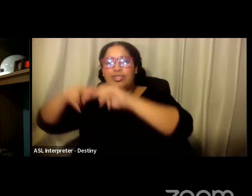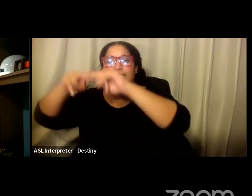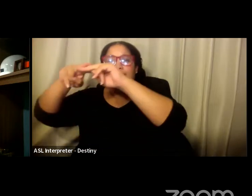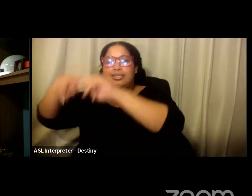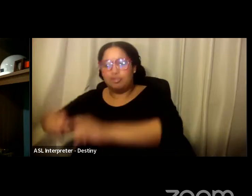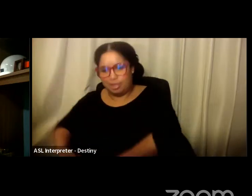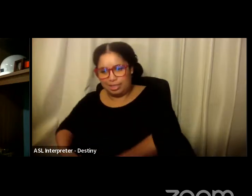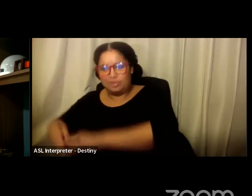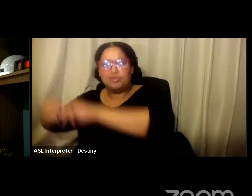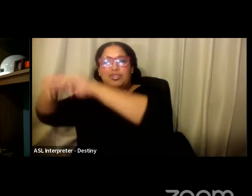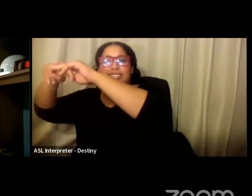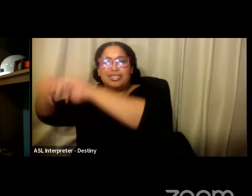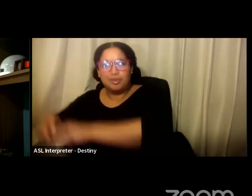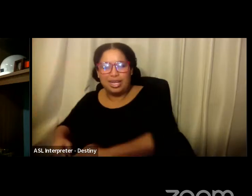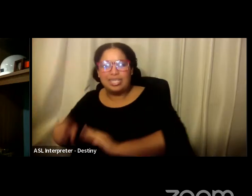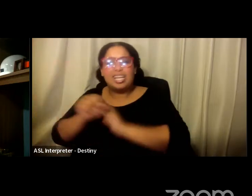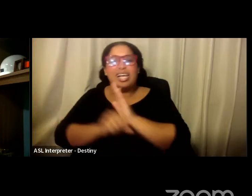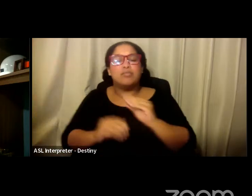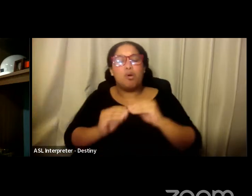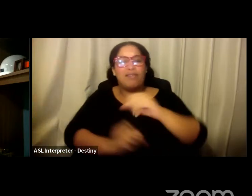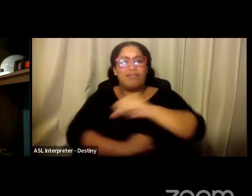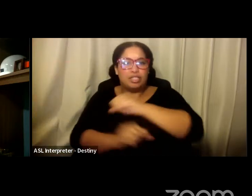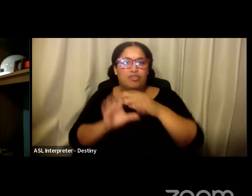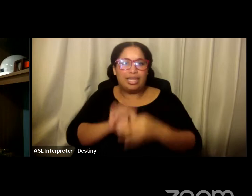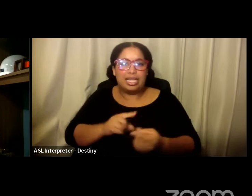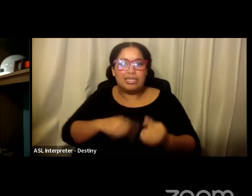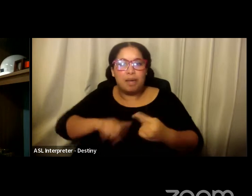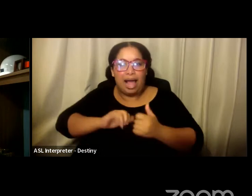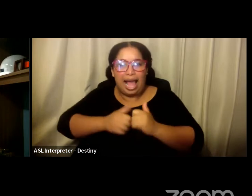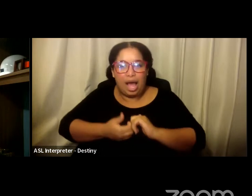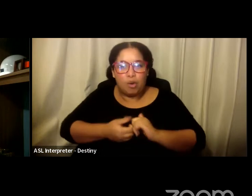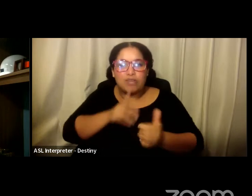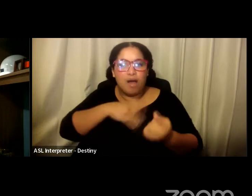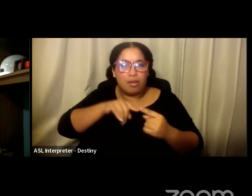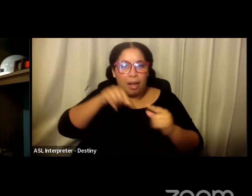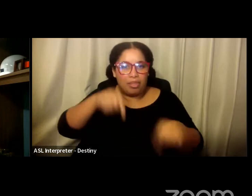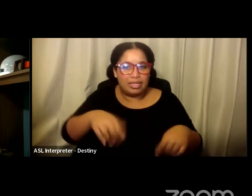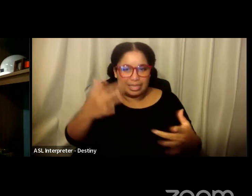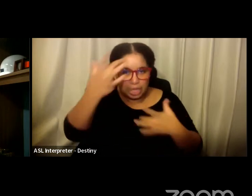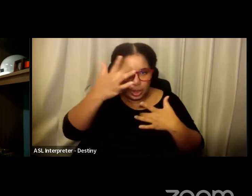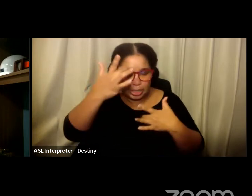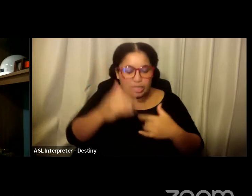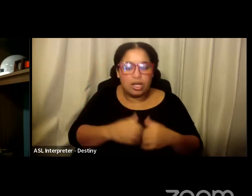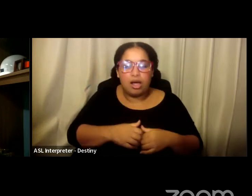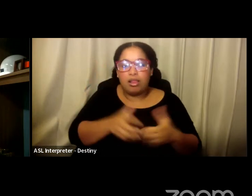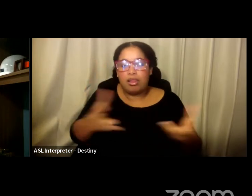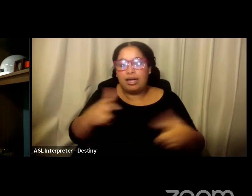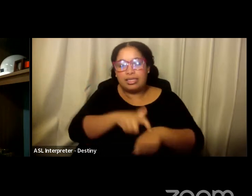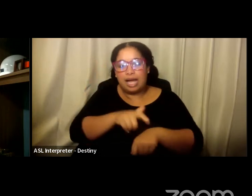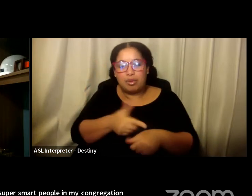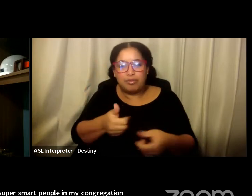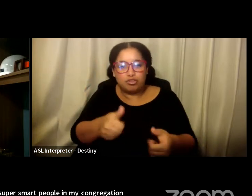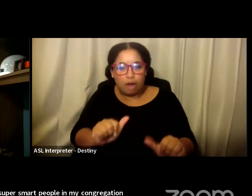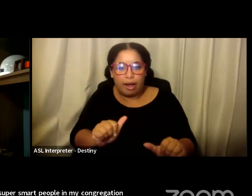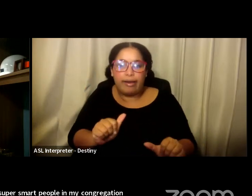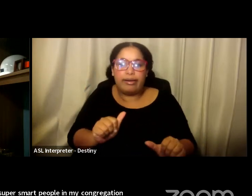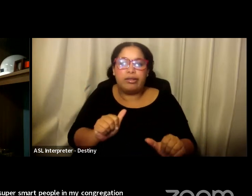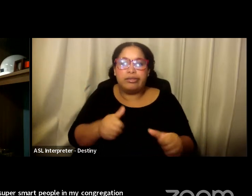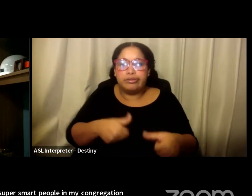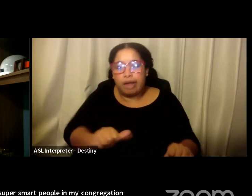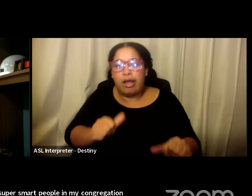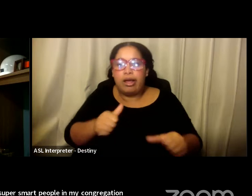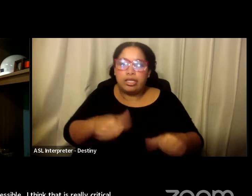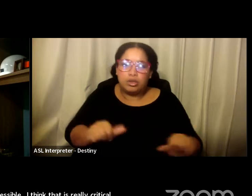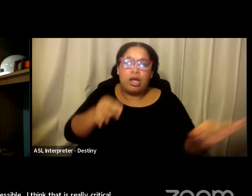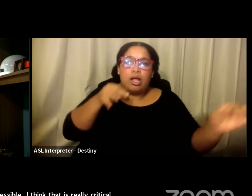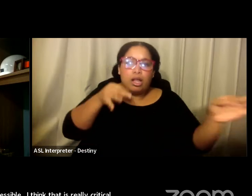is more foundational than that. It's like, it is really about the way we talk about it. I think we've spent a lot of time trying to pronounce